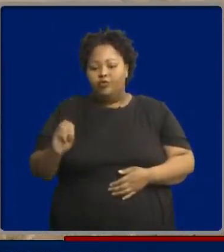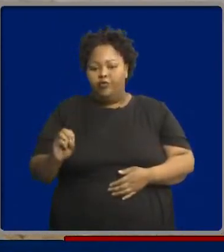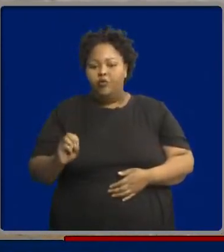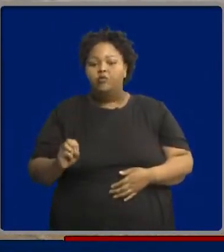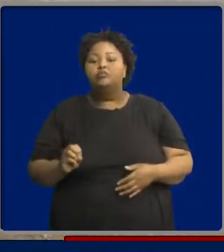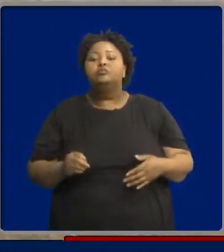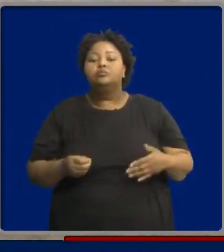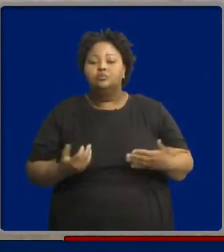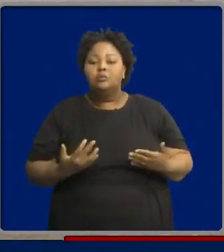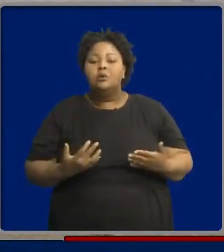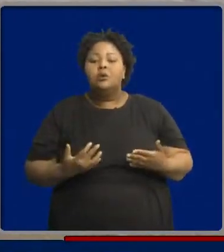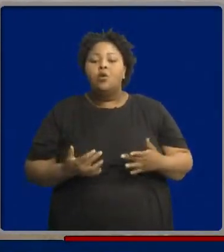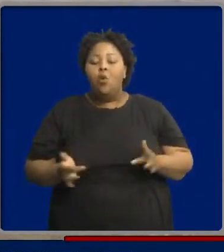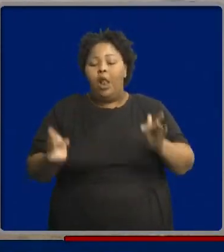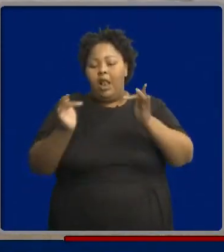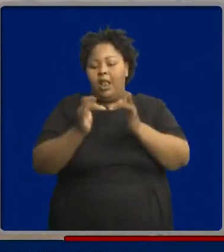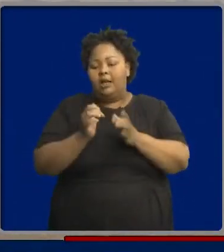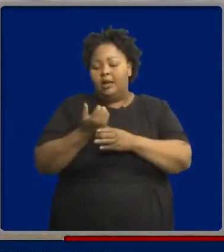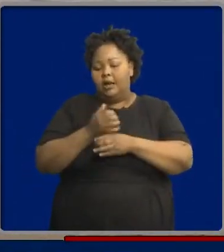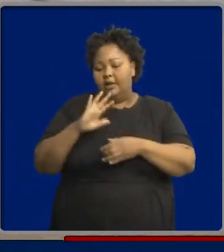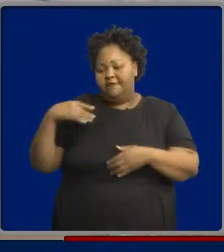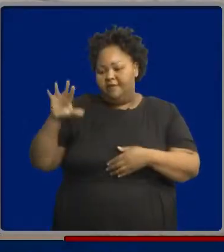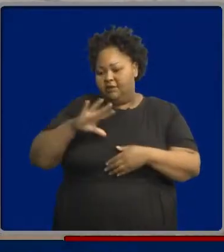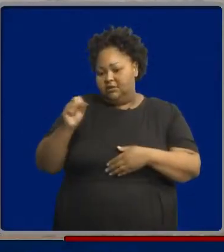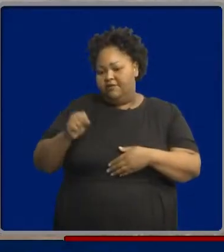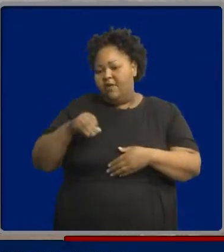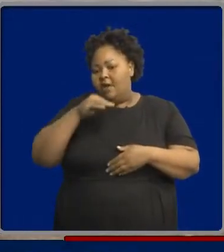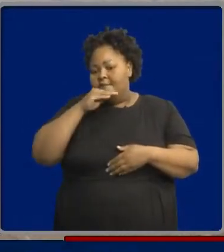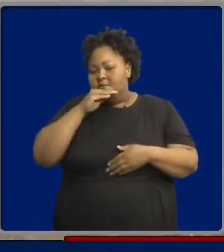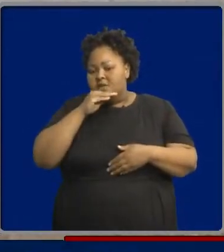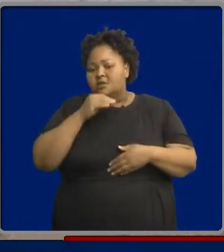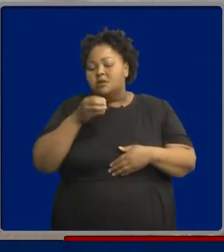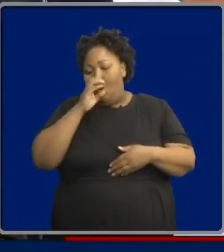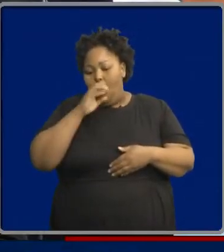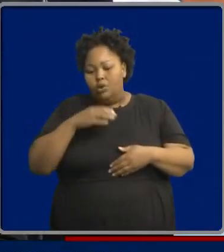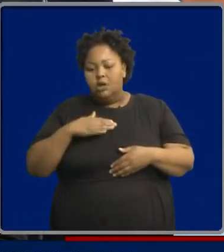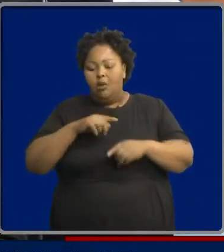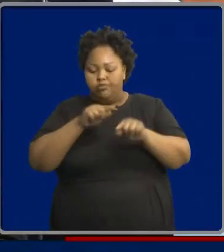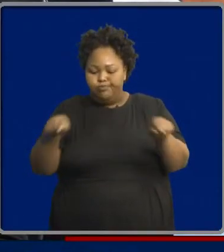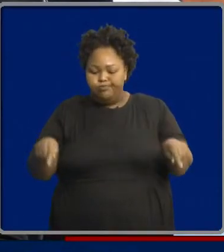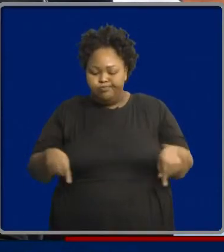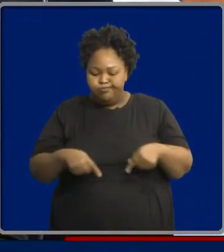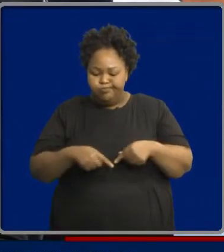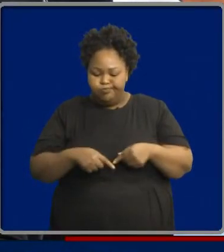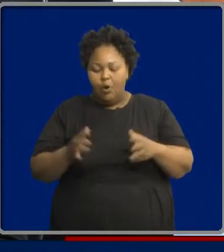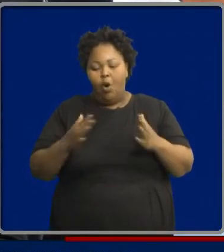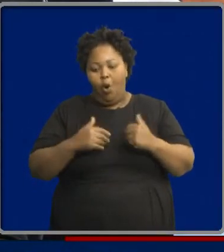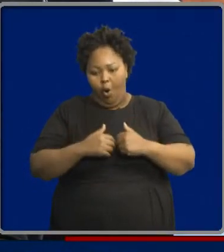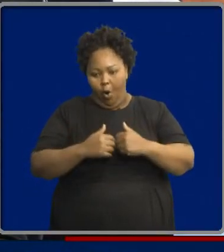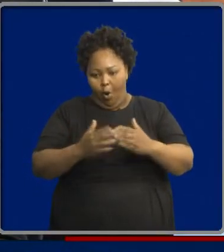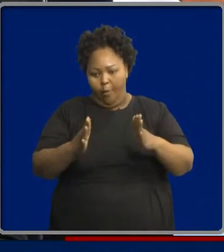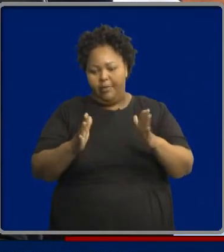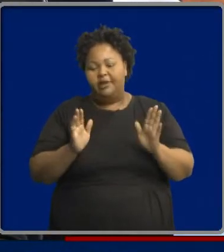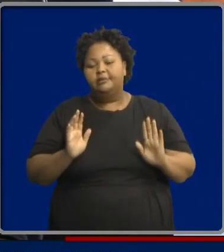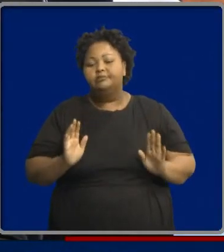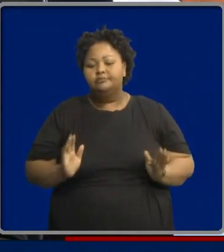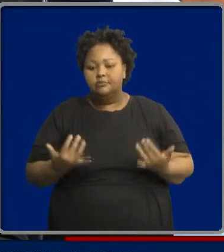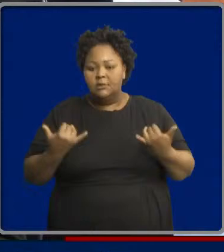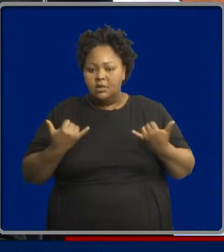is another dam that has been opened. 2 gates again have been opened in that river or in